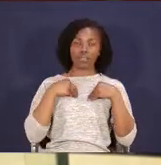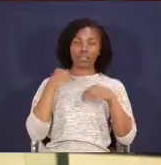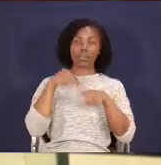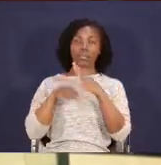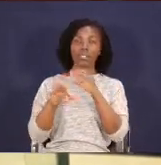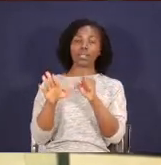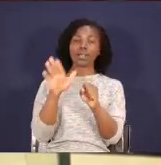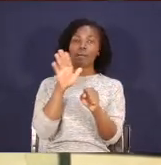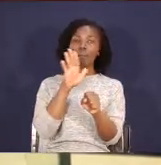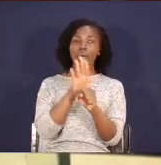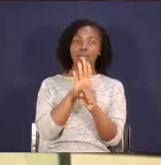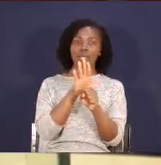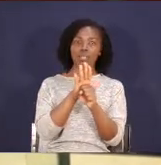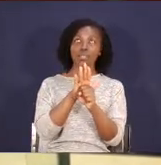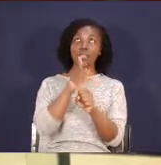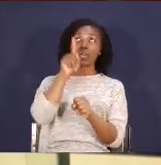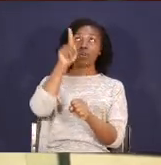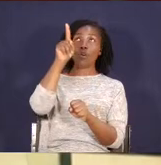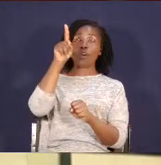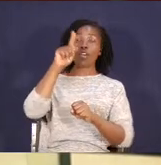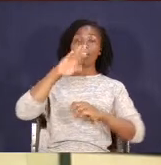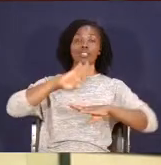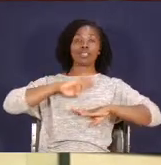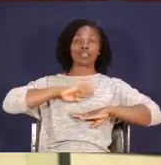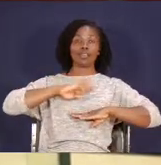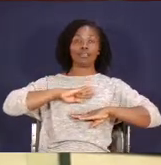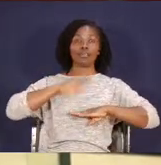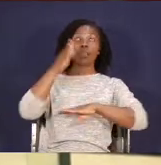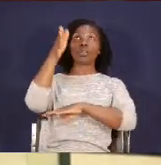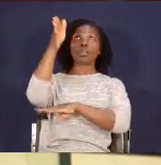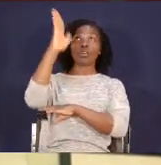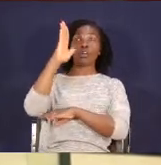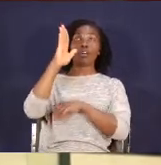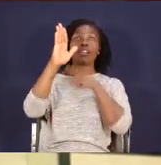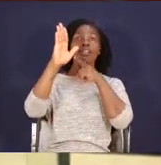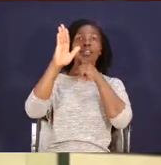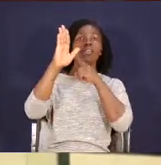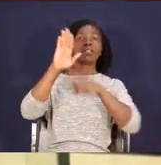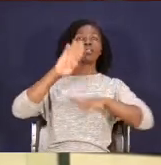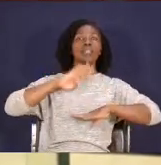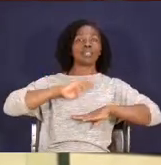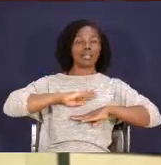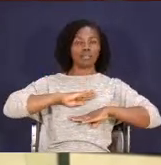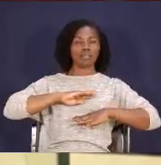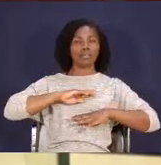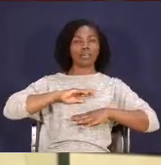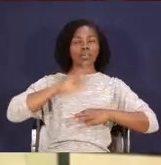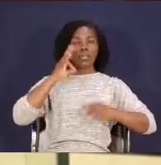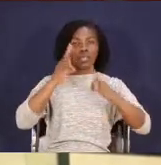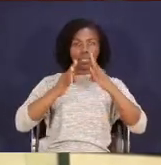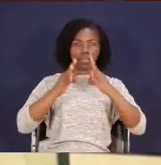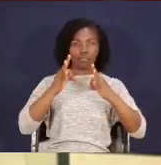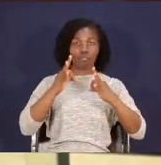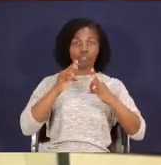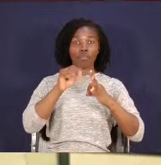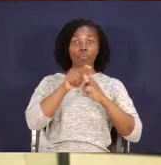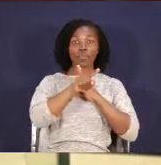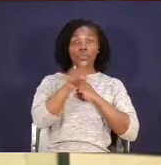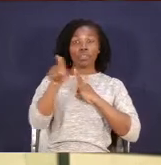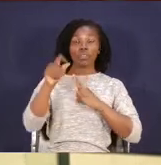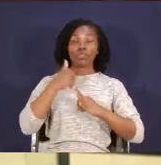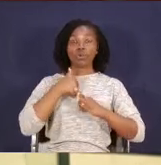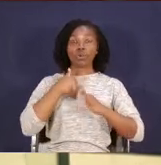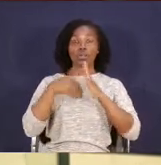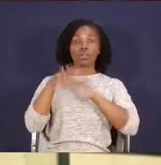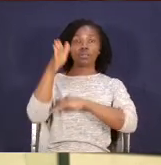abundance. God is enough. God is enough. And to have him is to have everything.